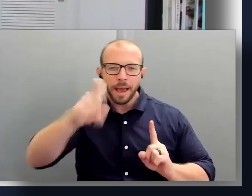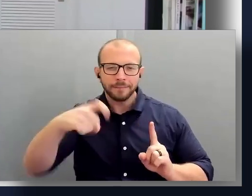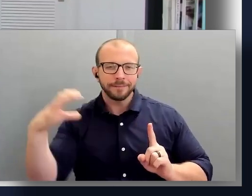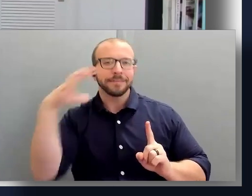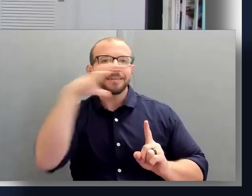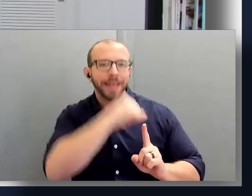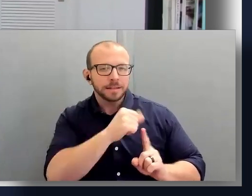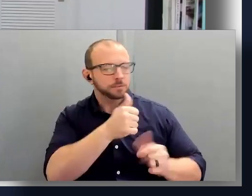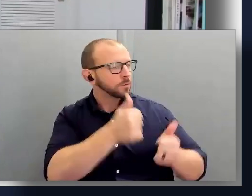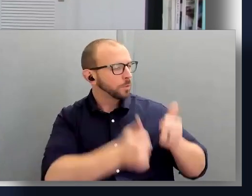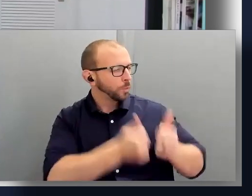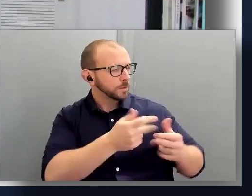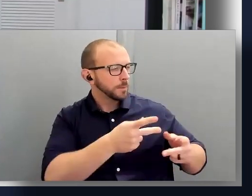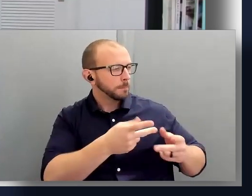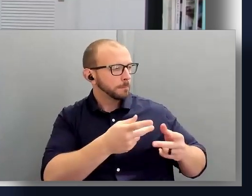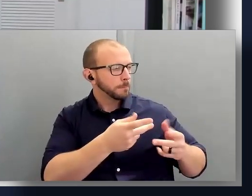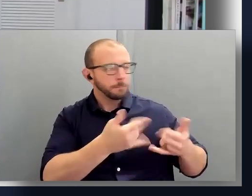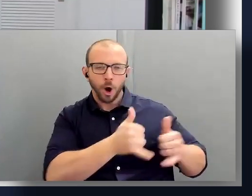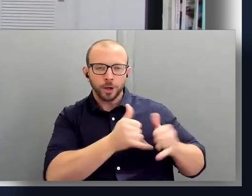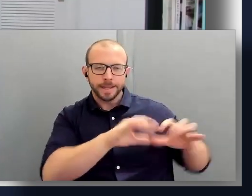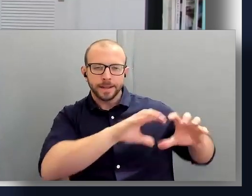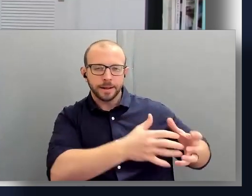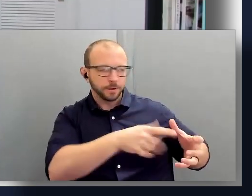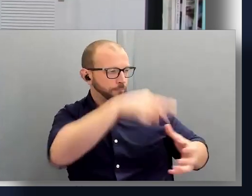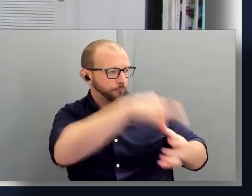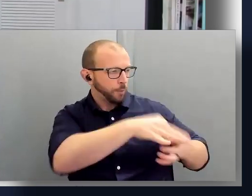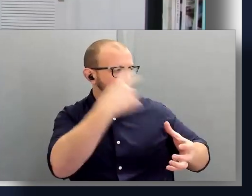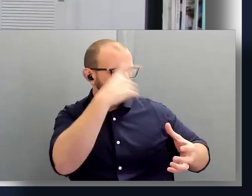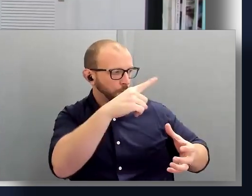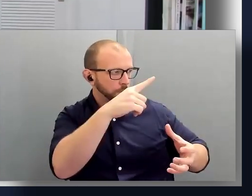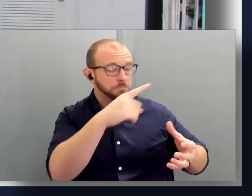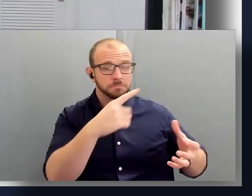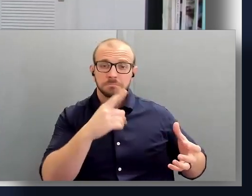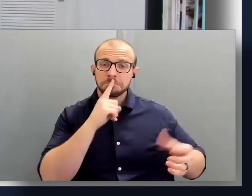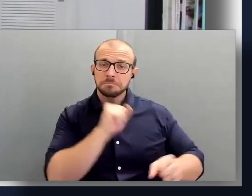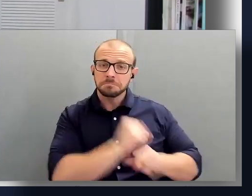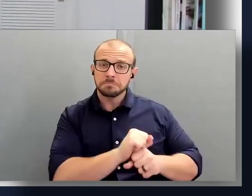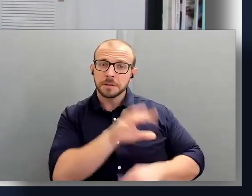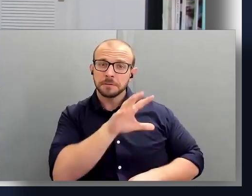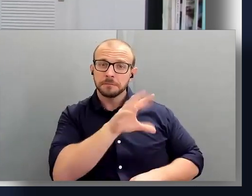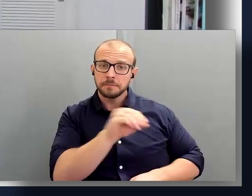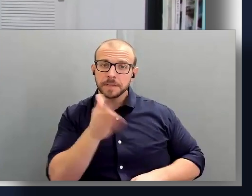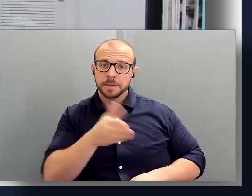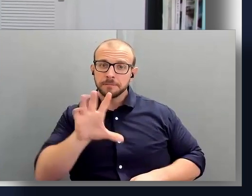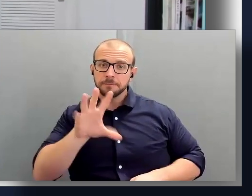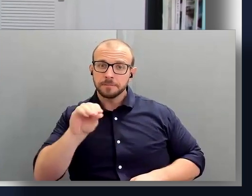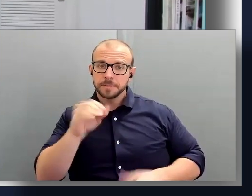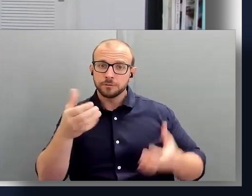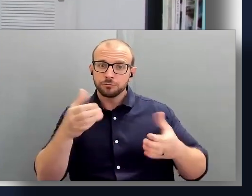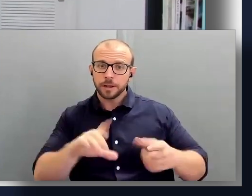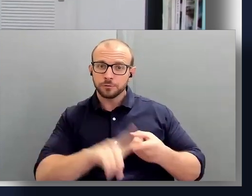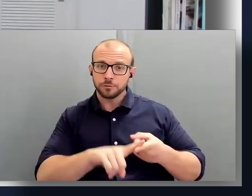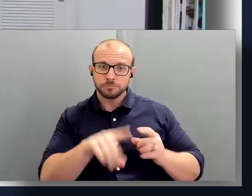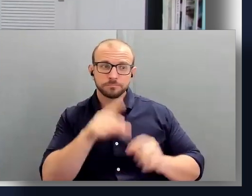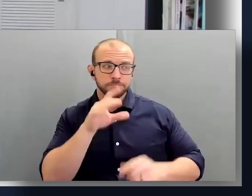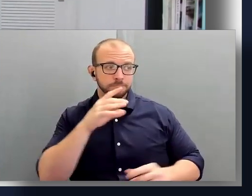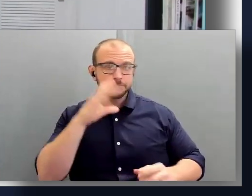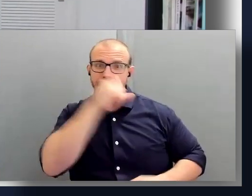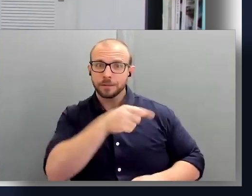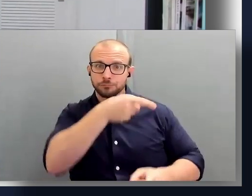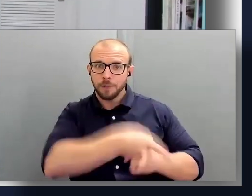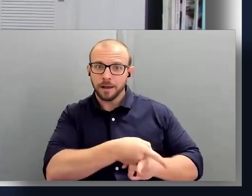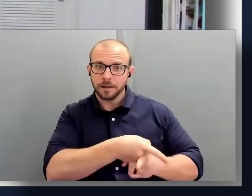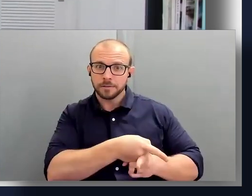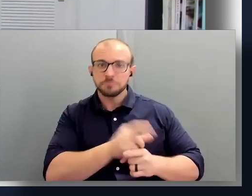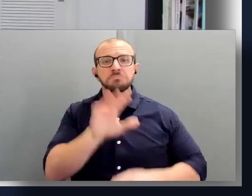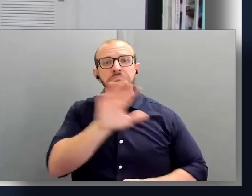what political party that I voted for, you'd have a 50-50 chance of guessing.